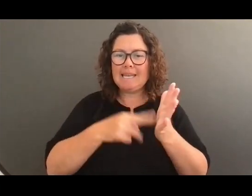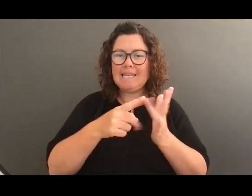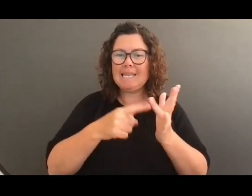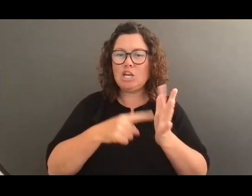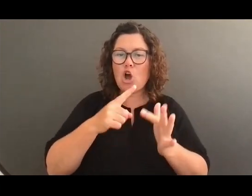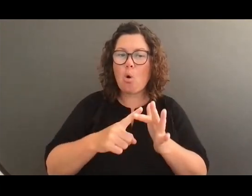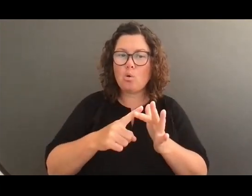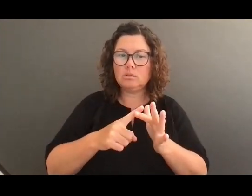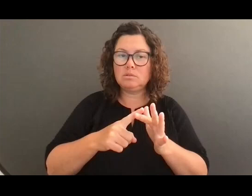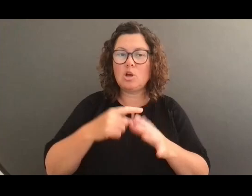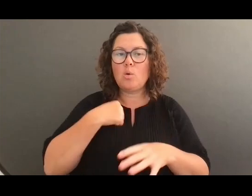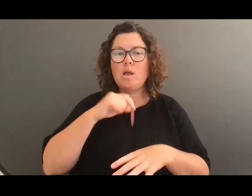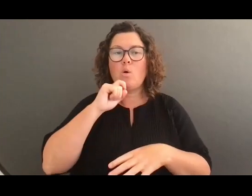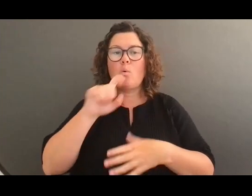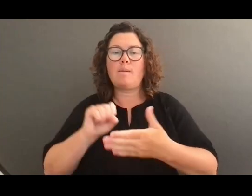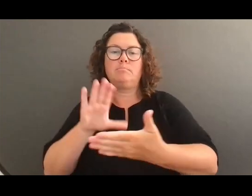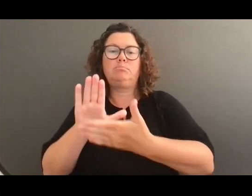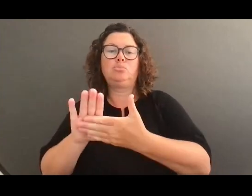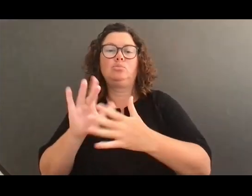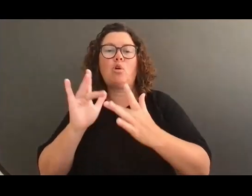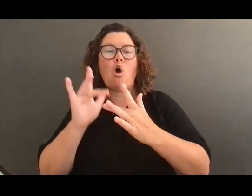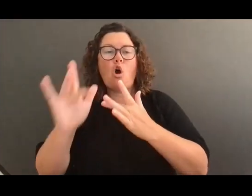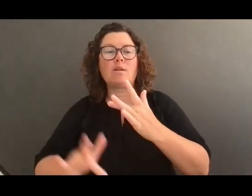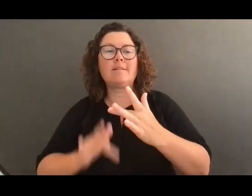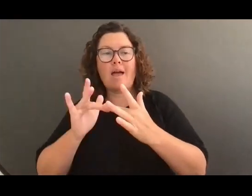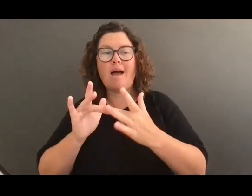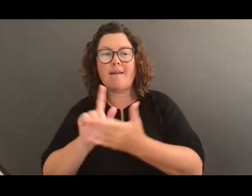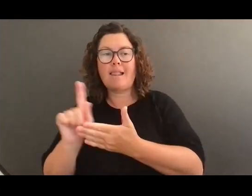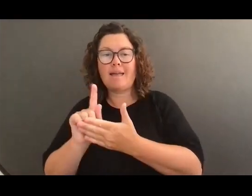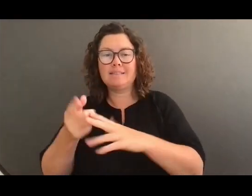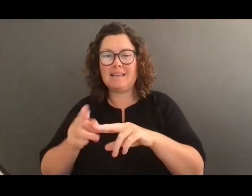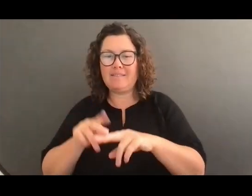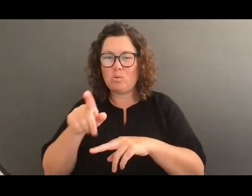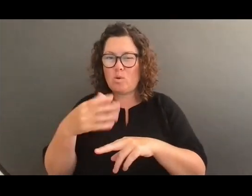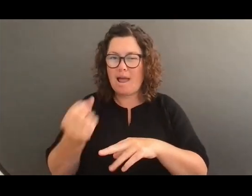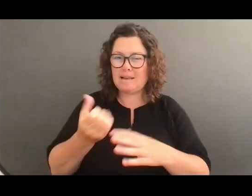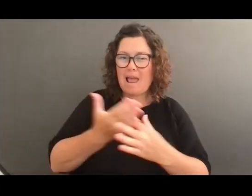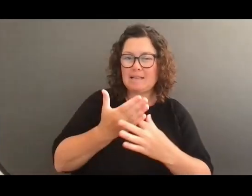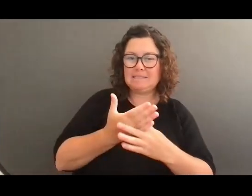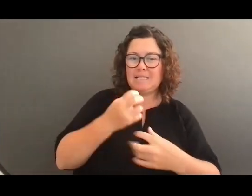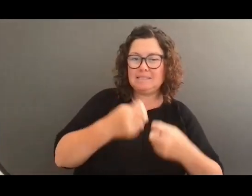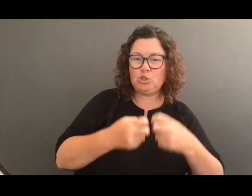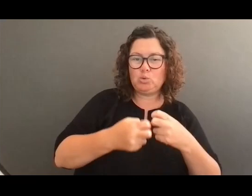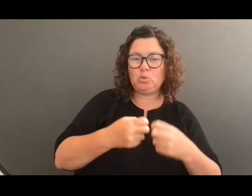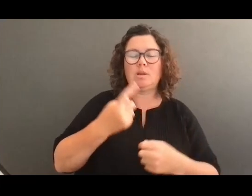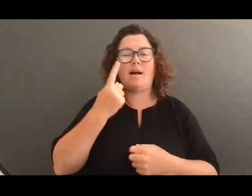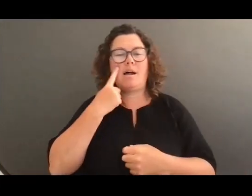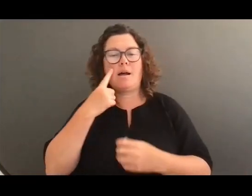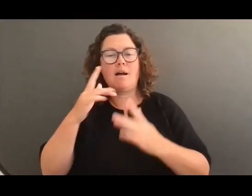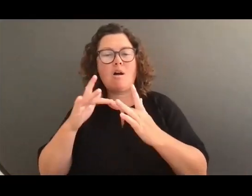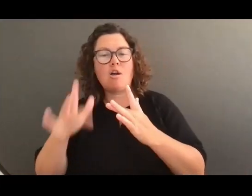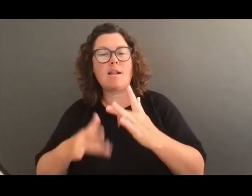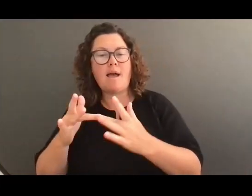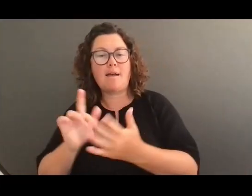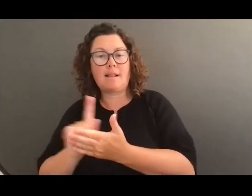online for you, so it will be available if you had any issues accessing it. We have 4